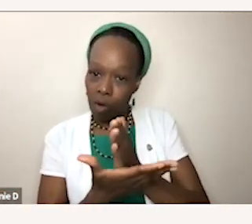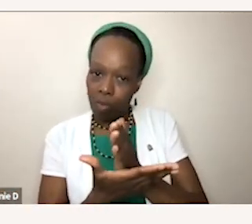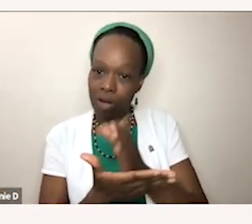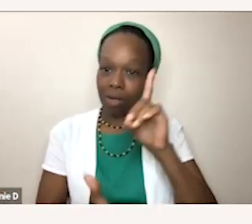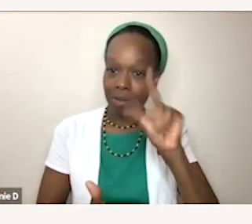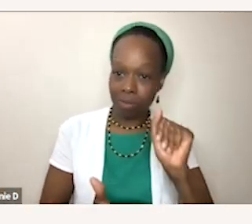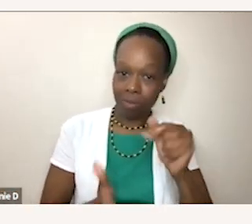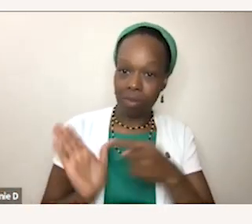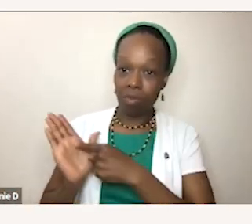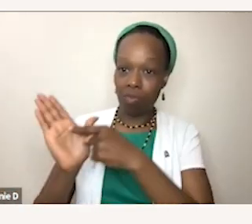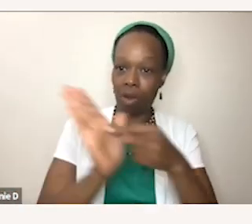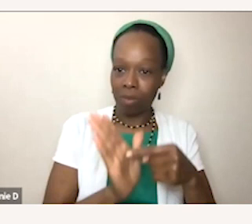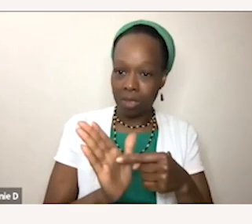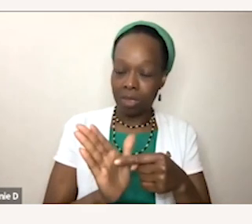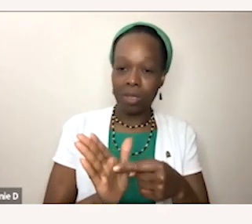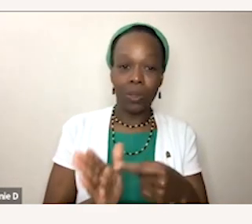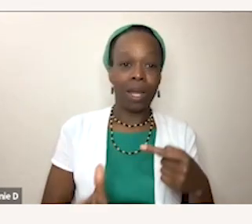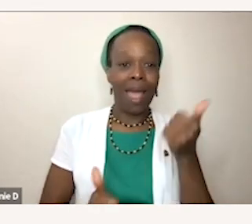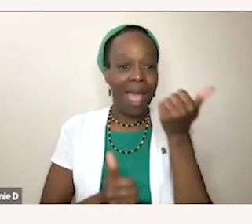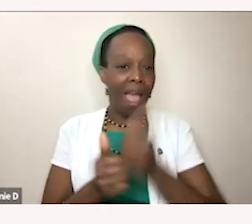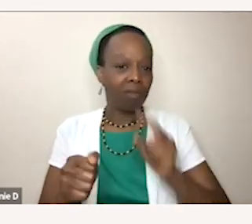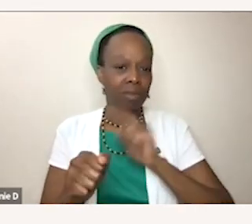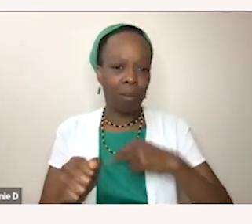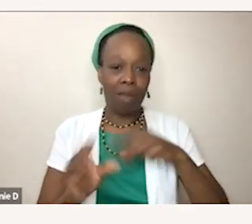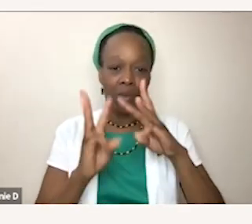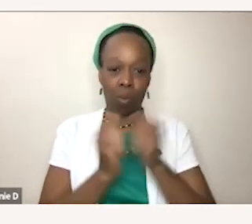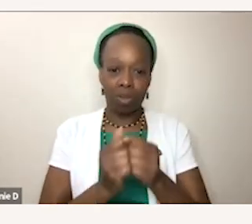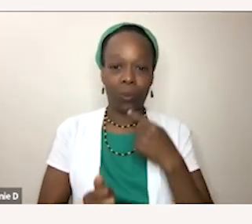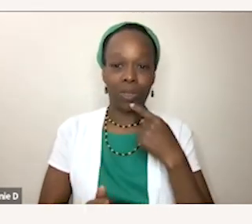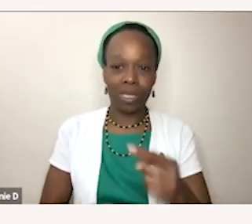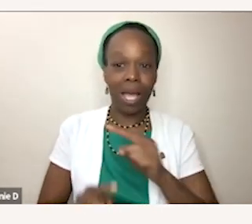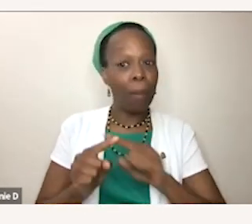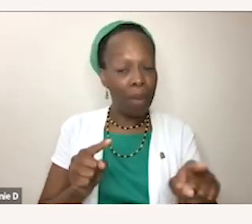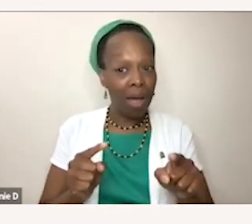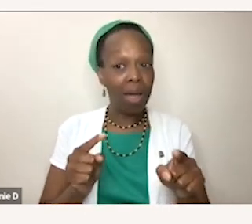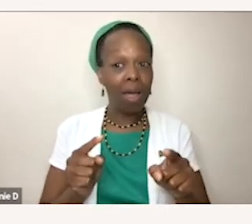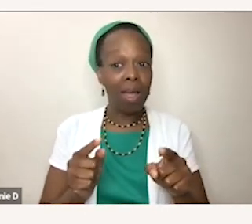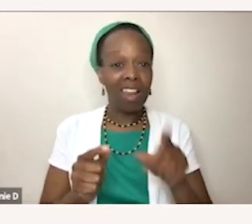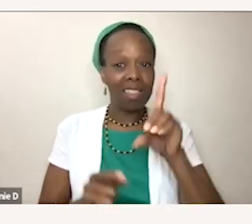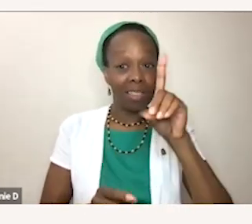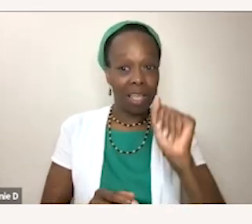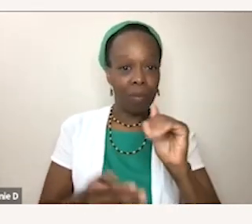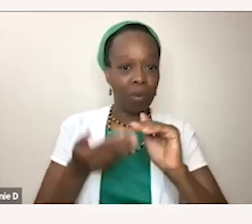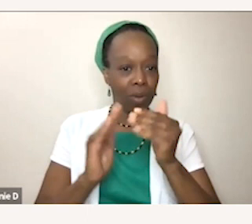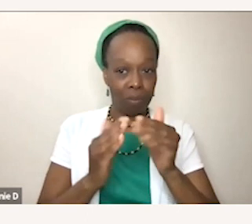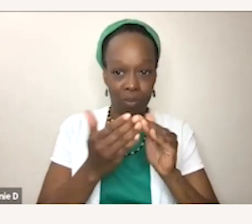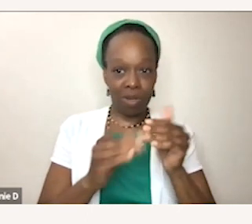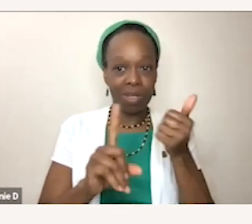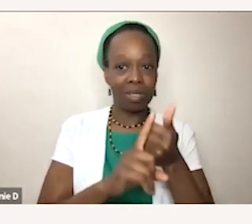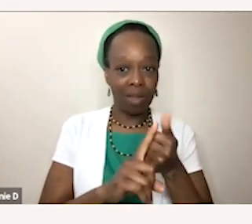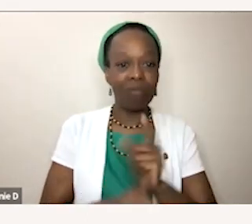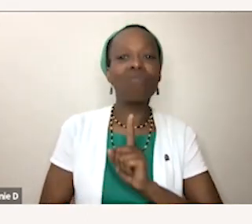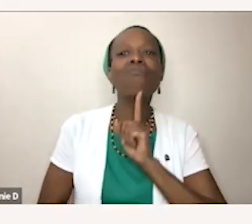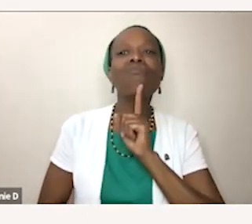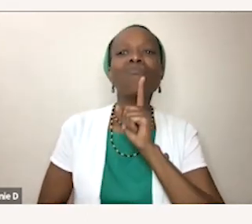We've said this before in almost every module of our series so far, but the disability community is really a